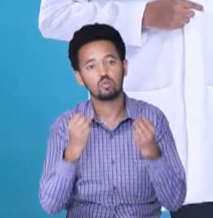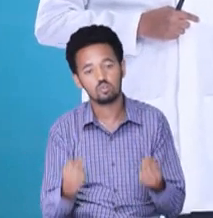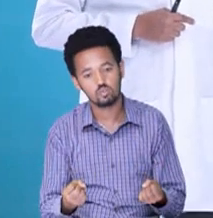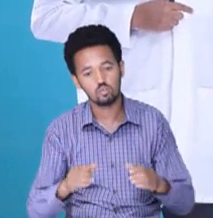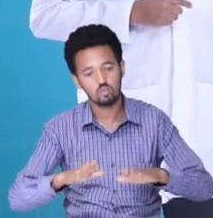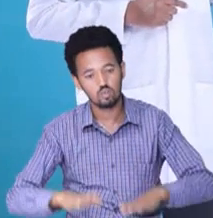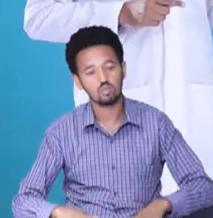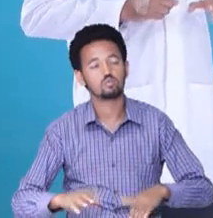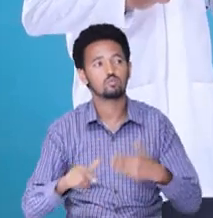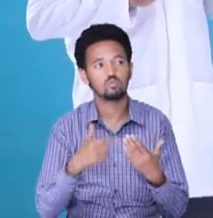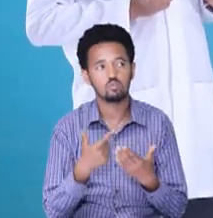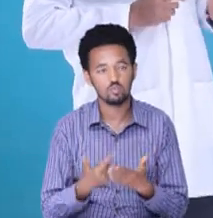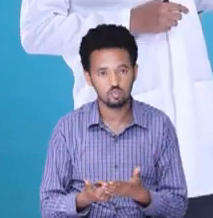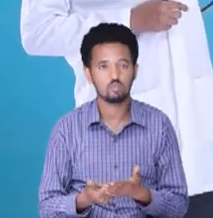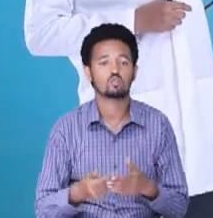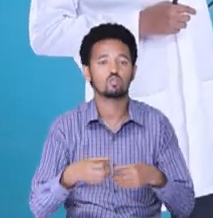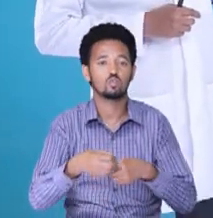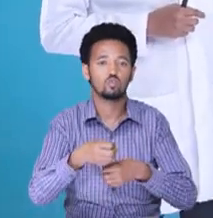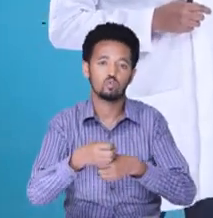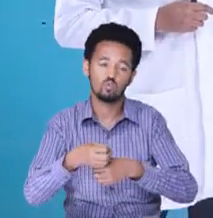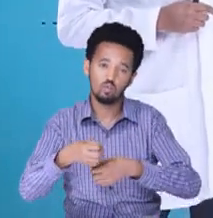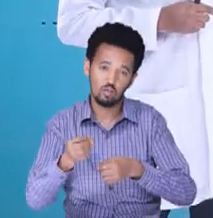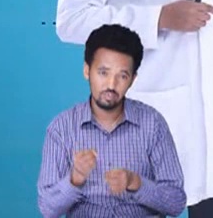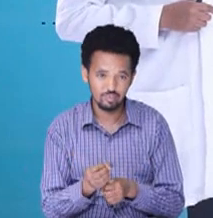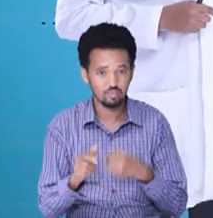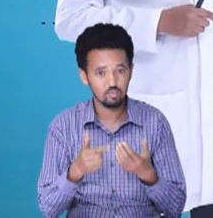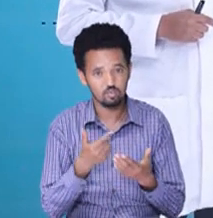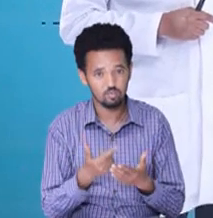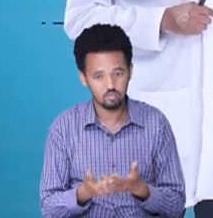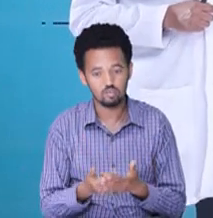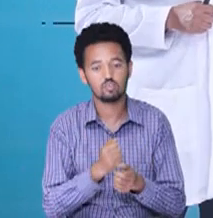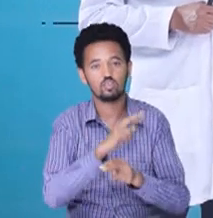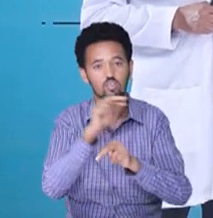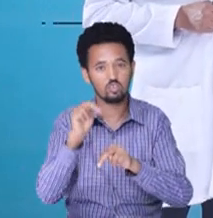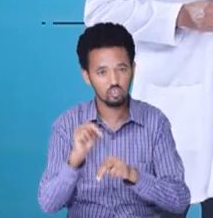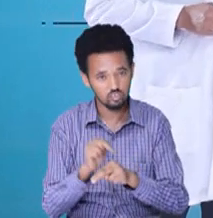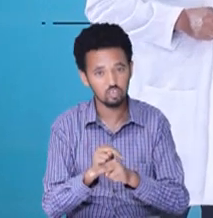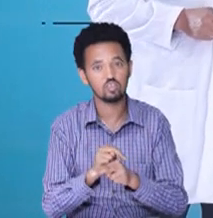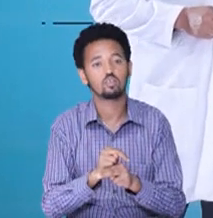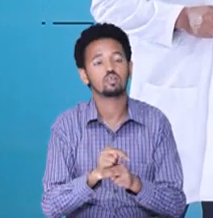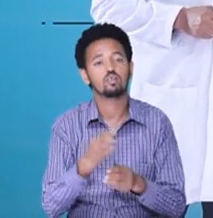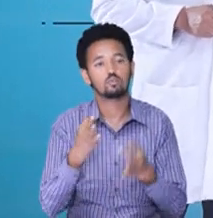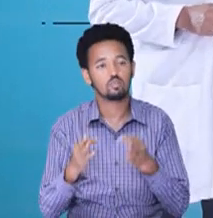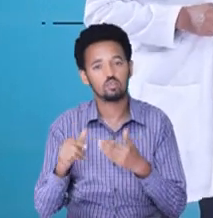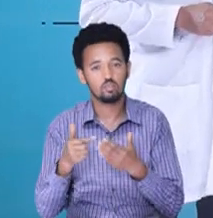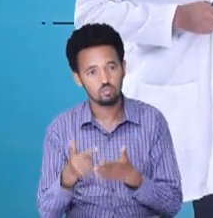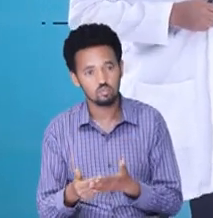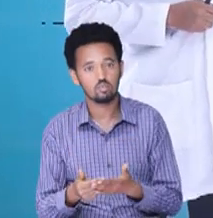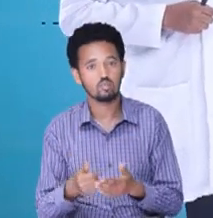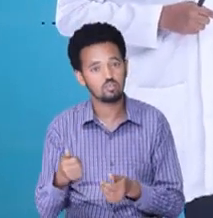Then the States Generals was organized. States Generals was a national representative assembly of